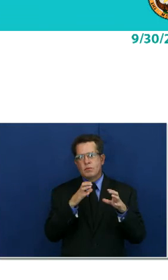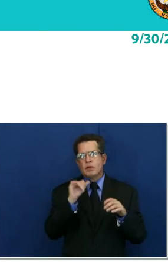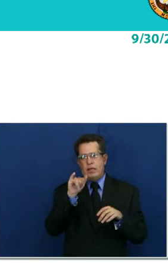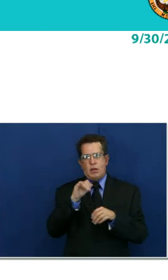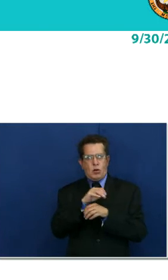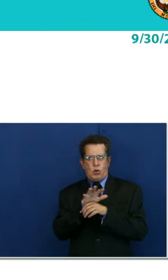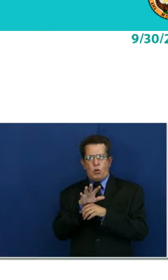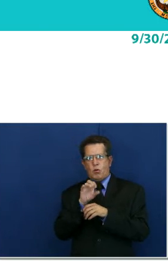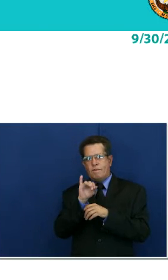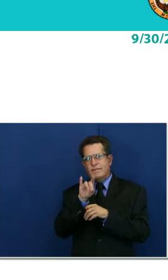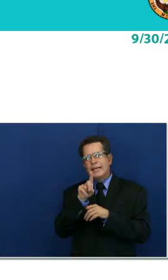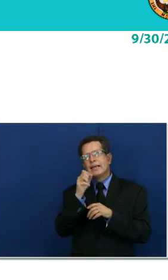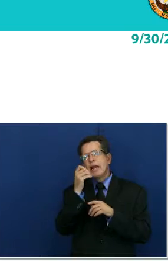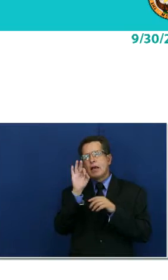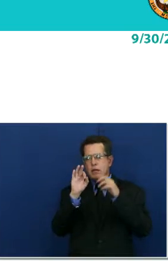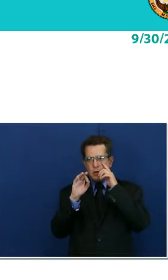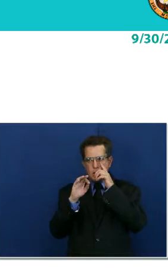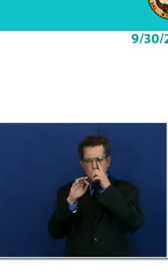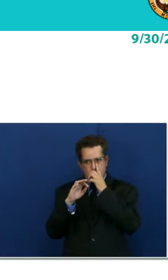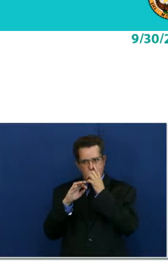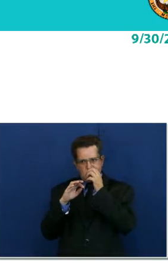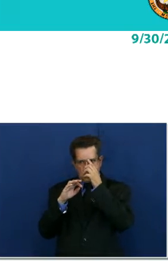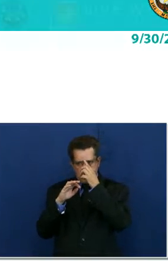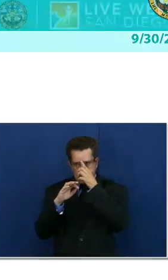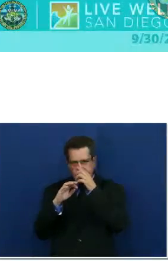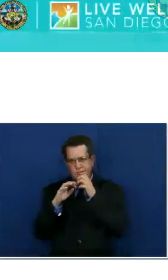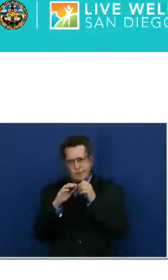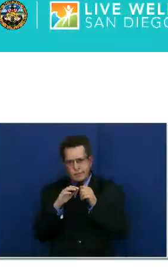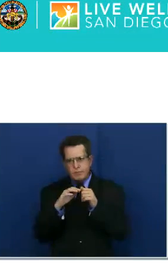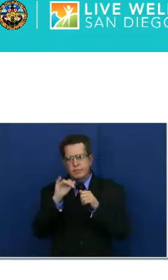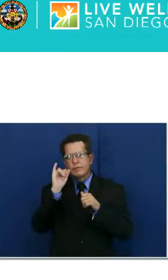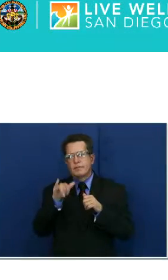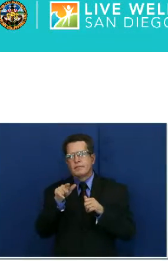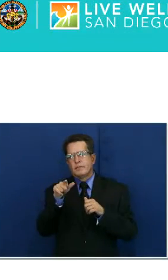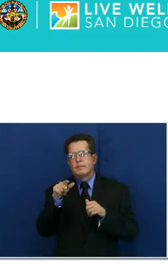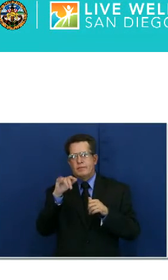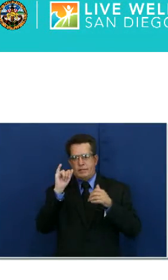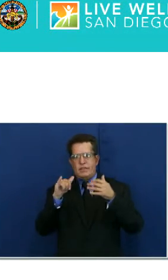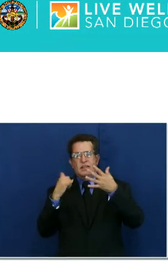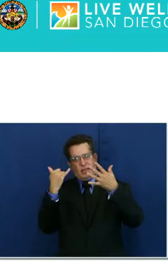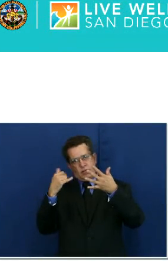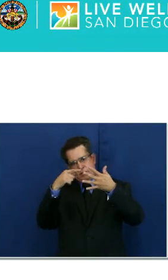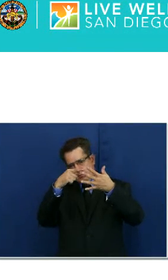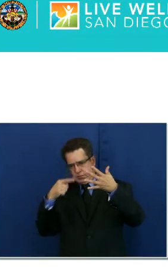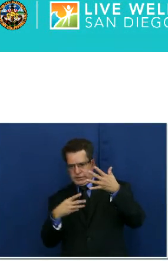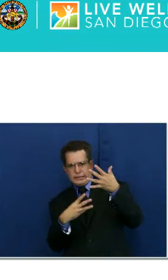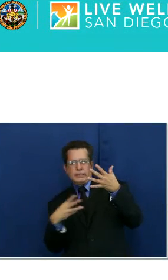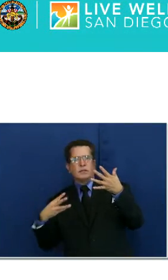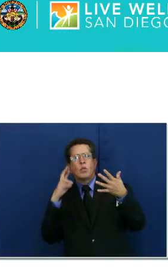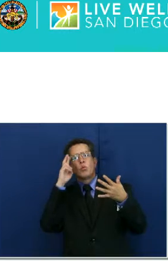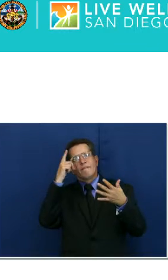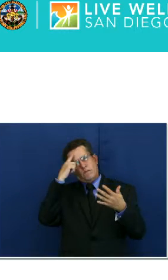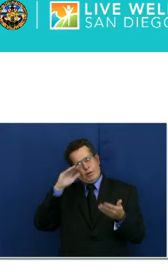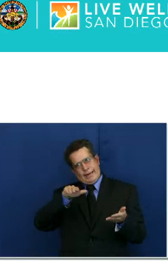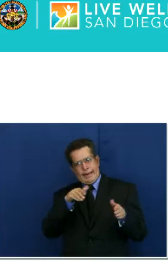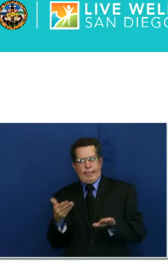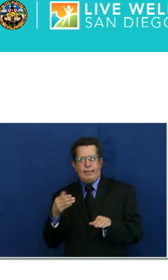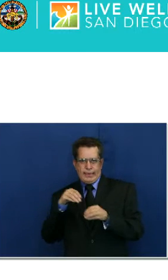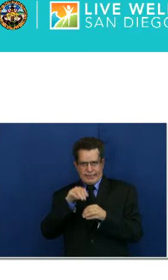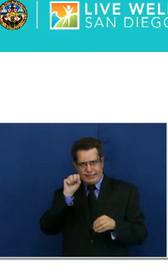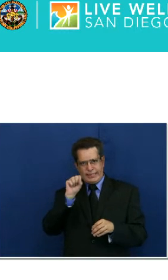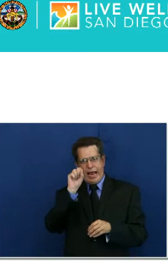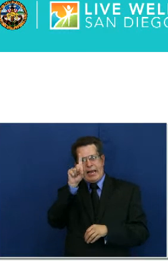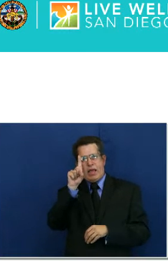COVID-19, if we go to the next slide, COVID-19 is the 6th leading cause of death in San Diego